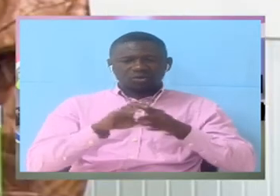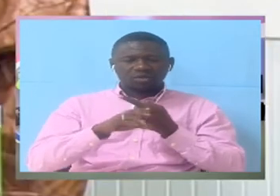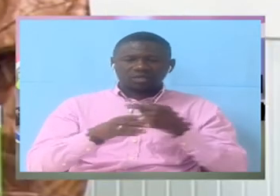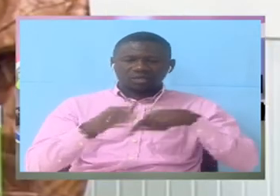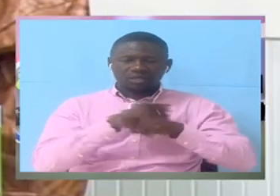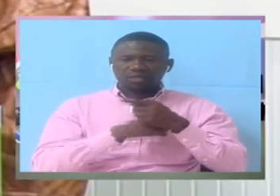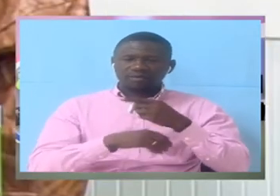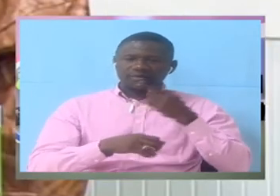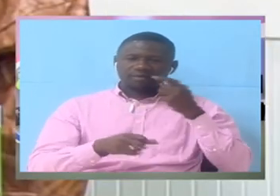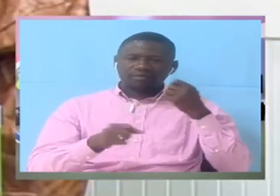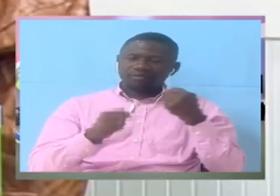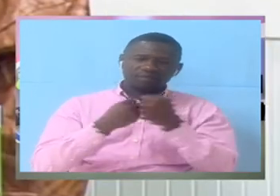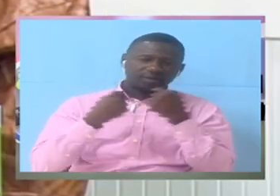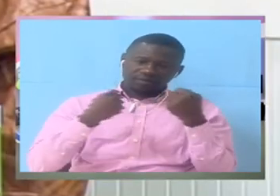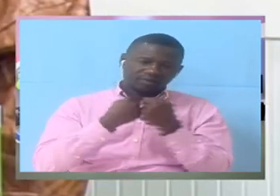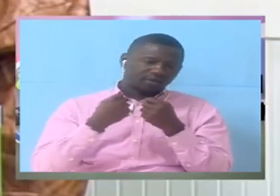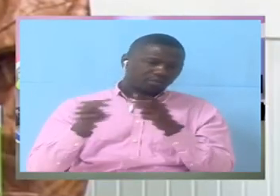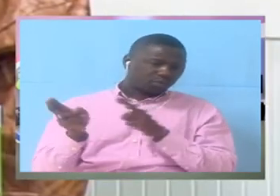Some,